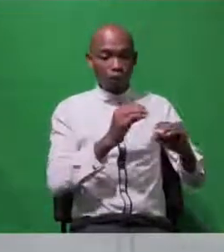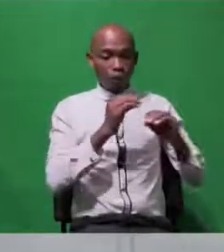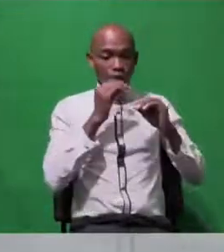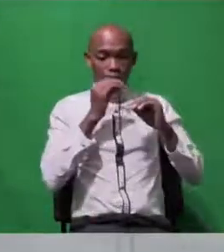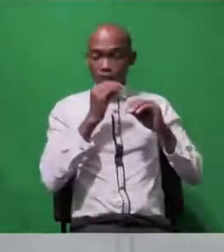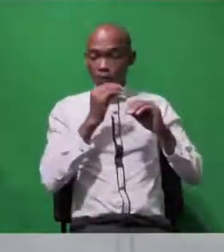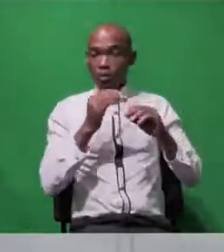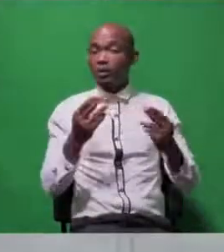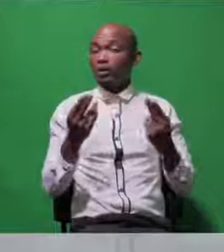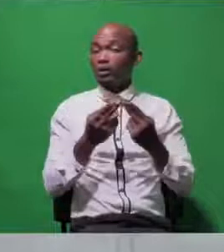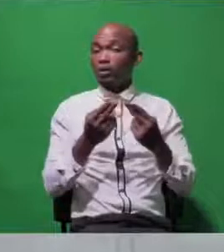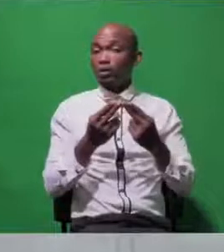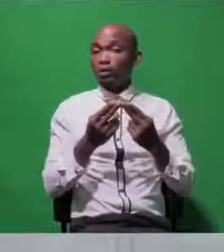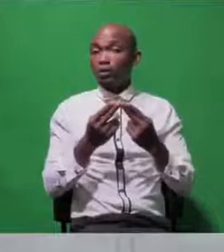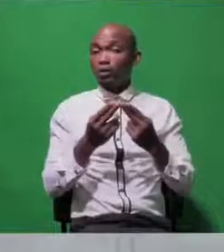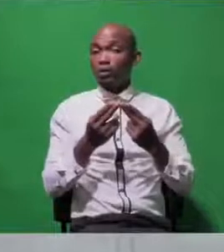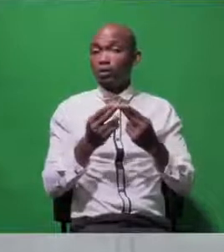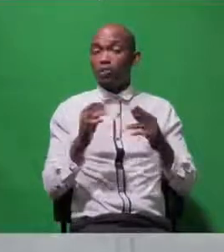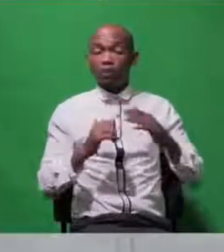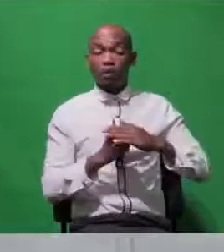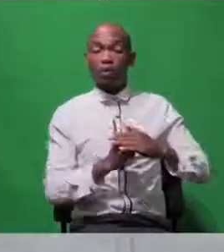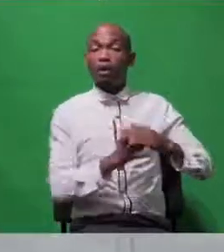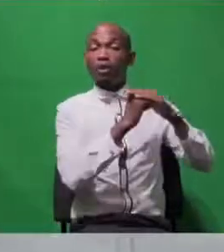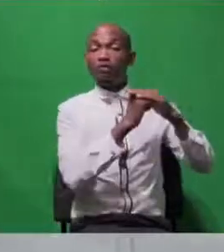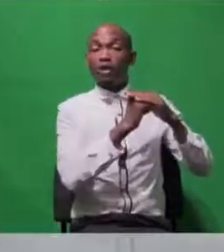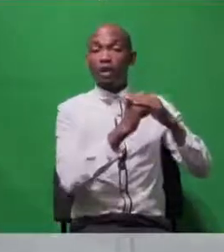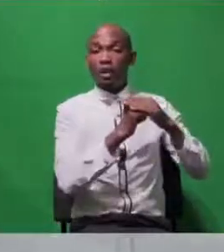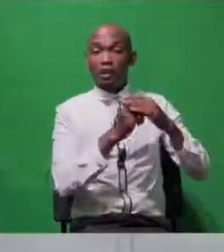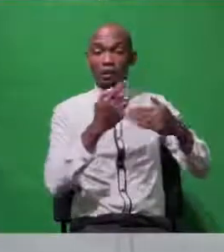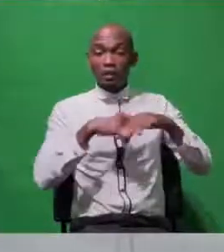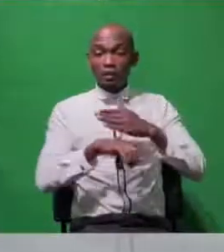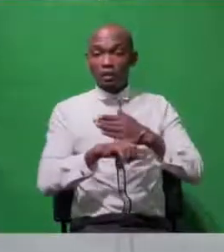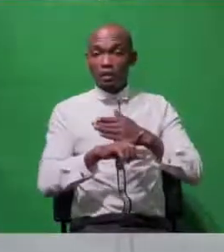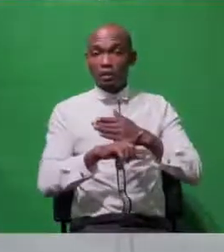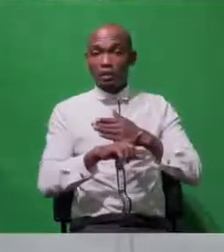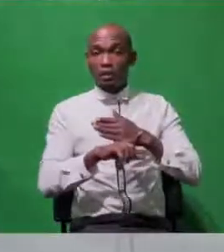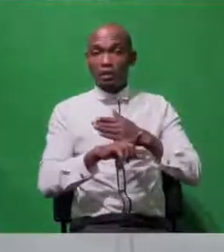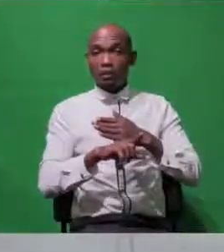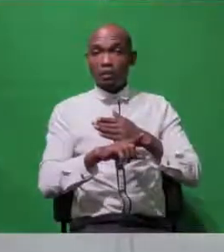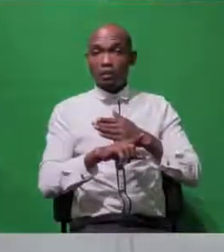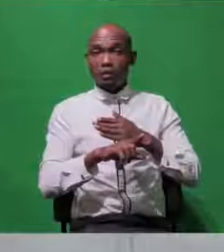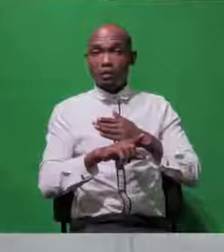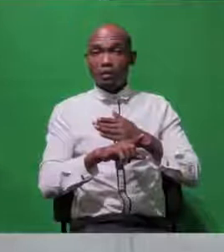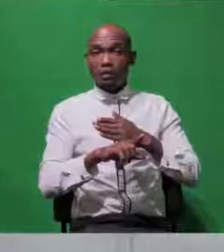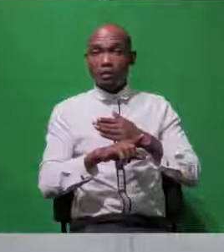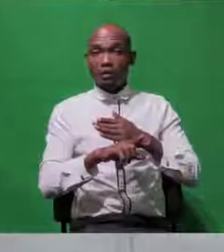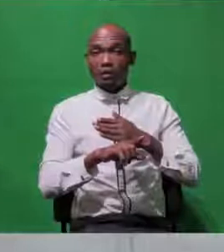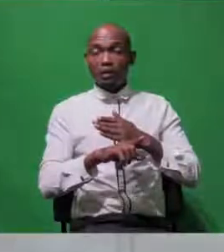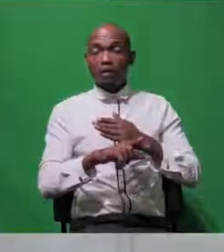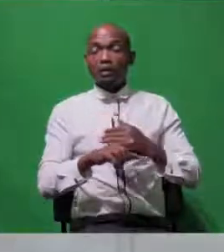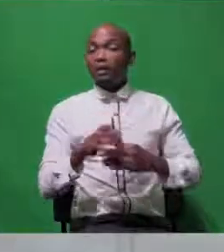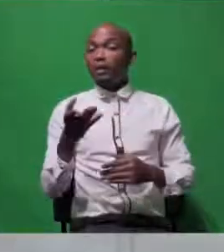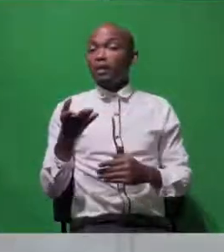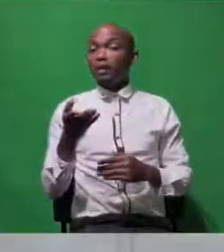welfare of colonial civil servants during colonial